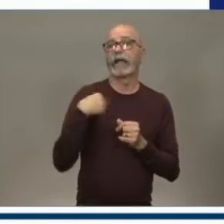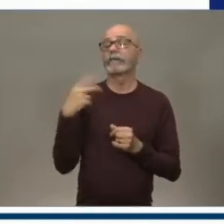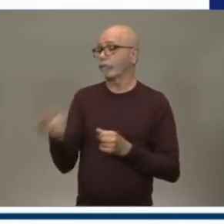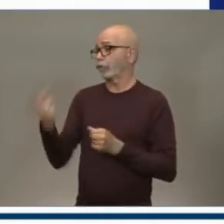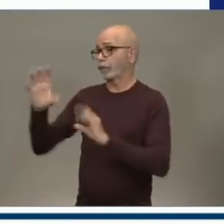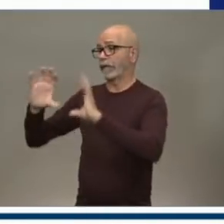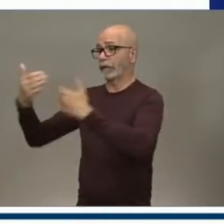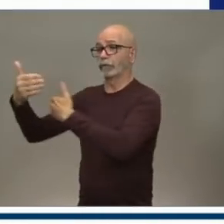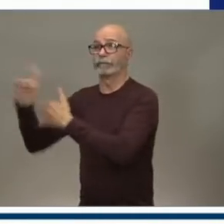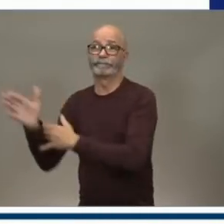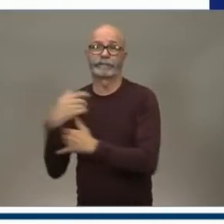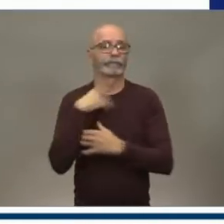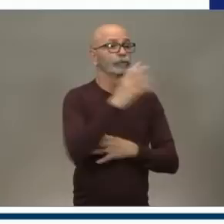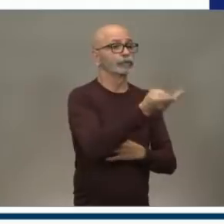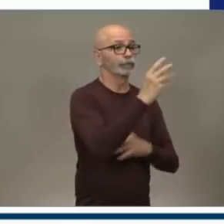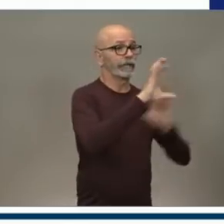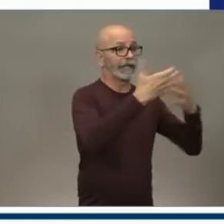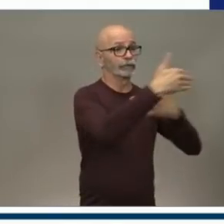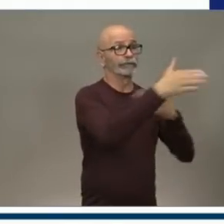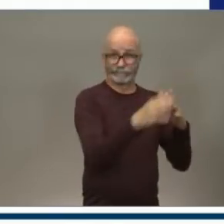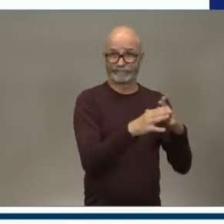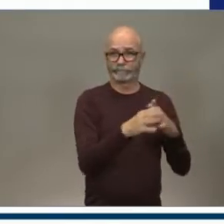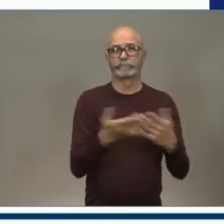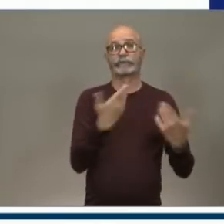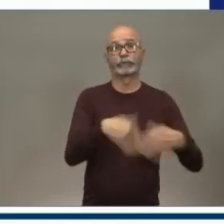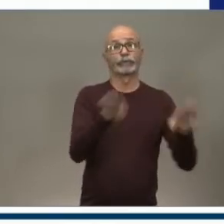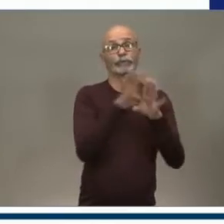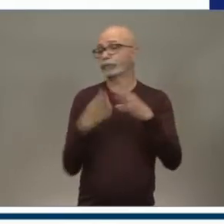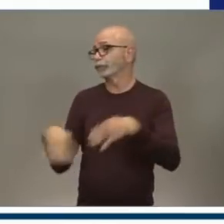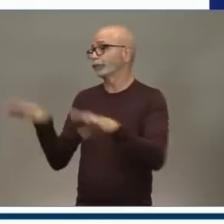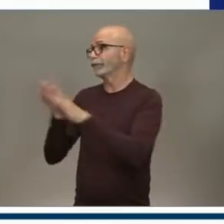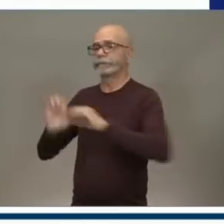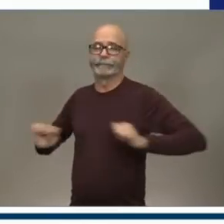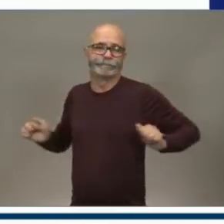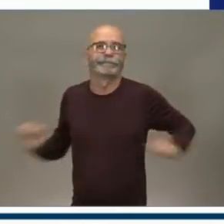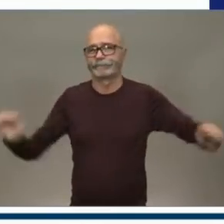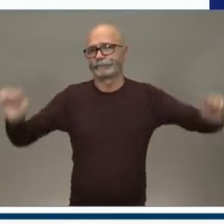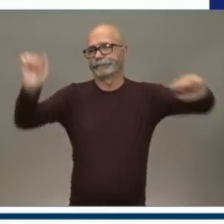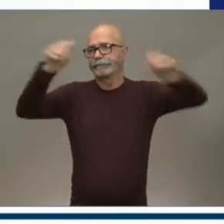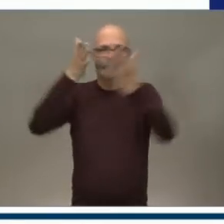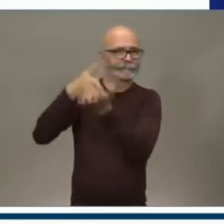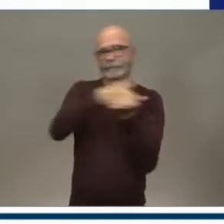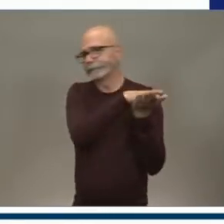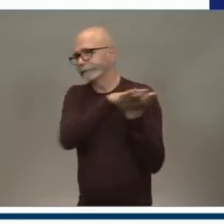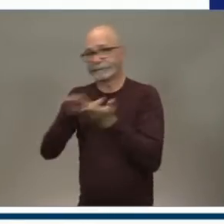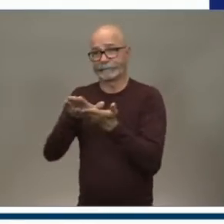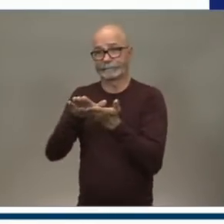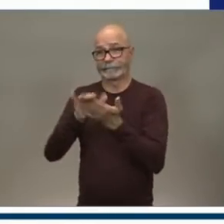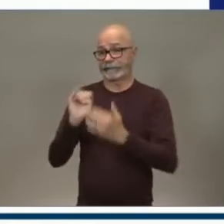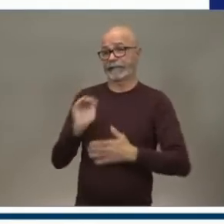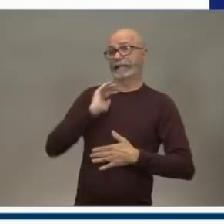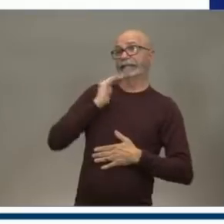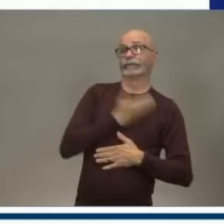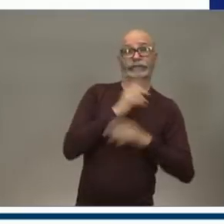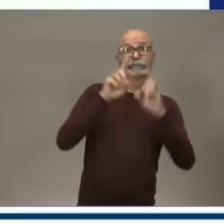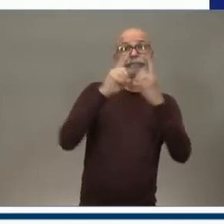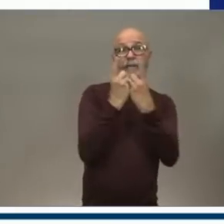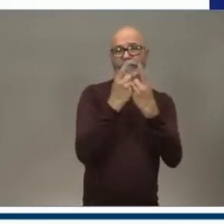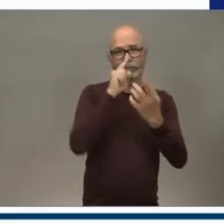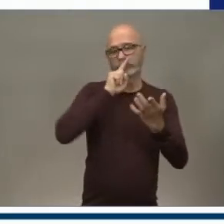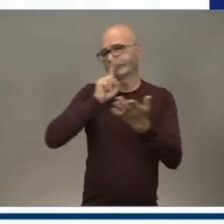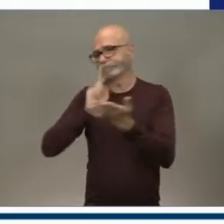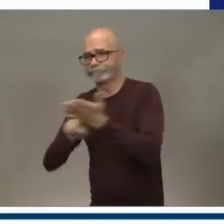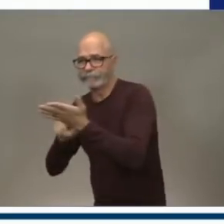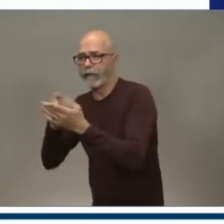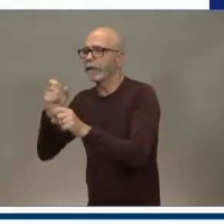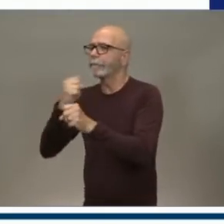already exist are underway. Our department has been working with those schools to ensure an overnight crew does an even deeper